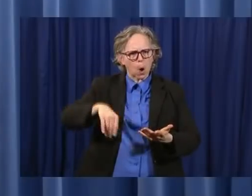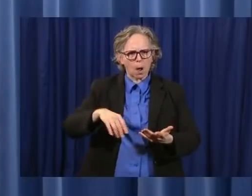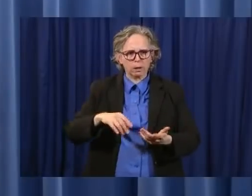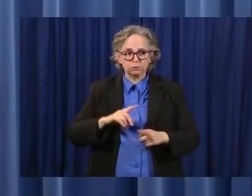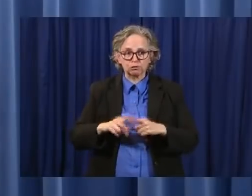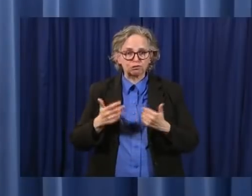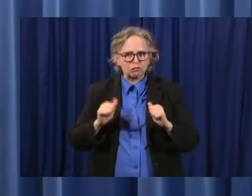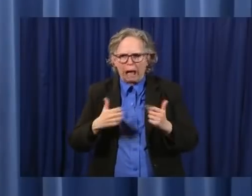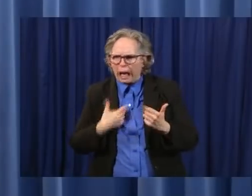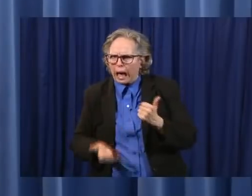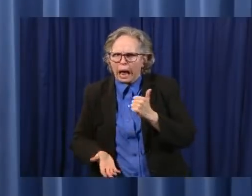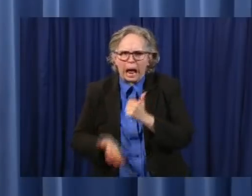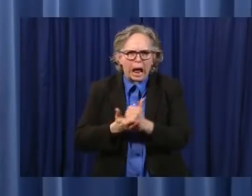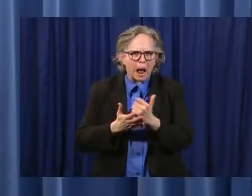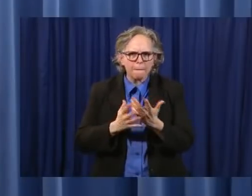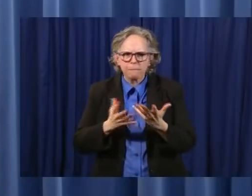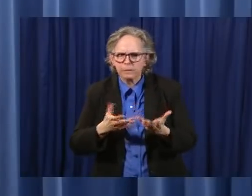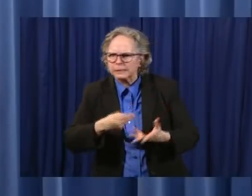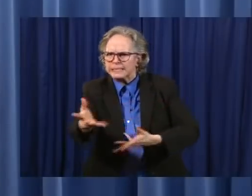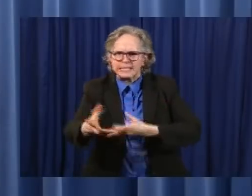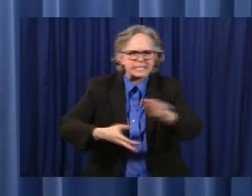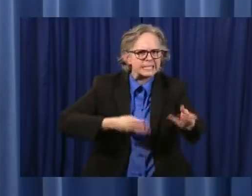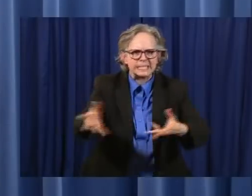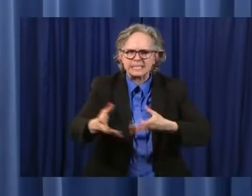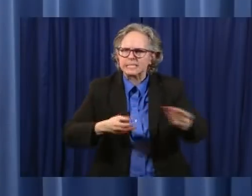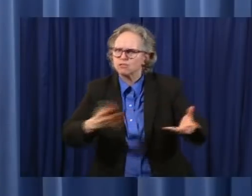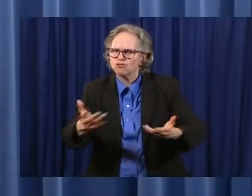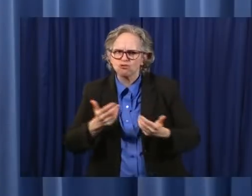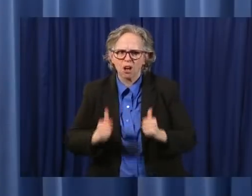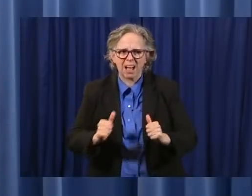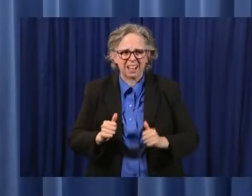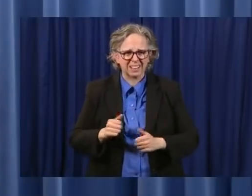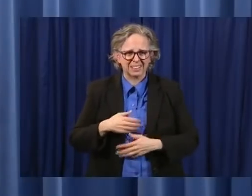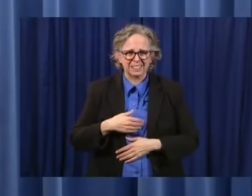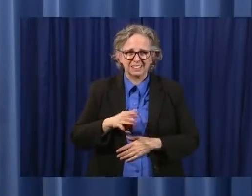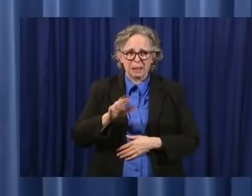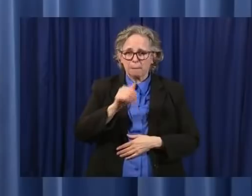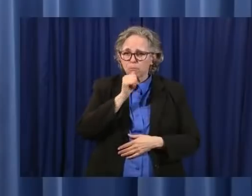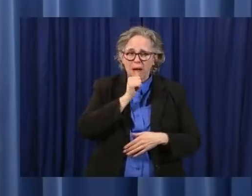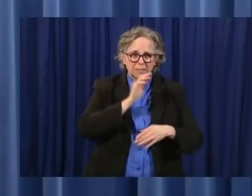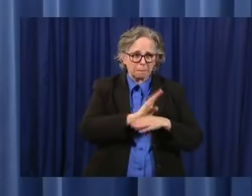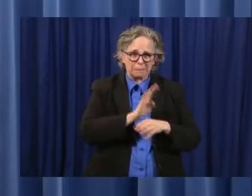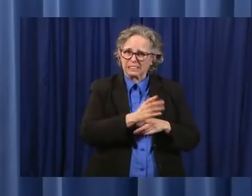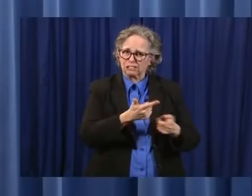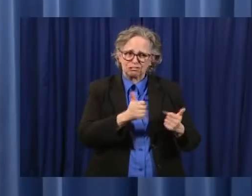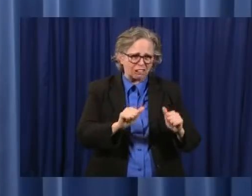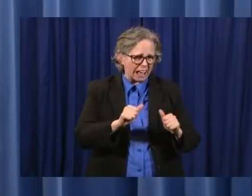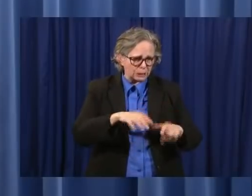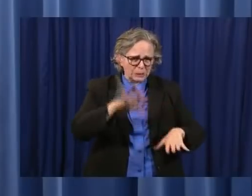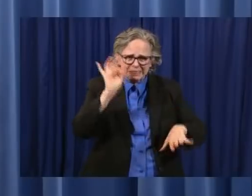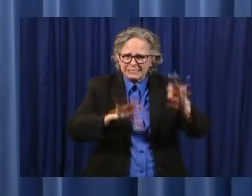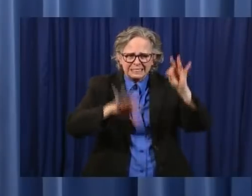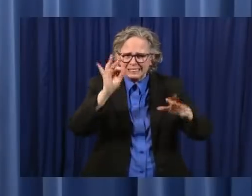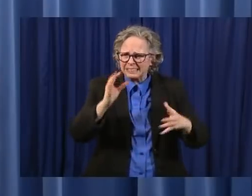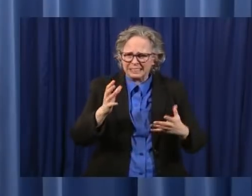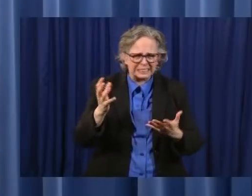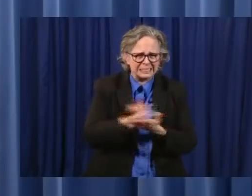can, and I know that in the private sector, everyone is trying to do what they can to get